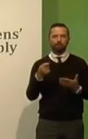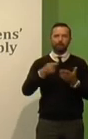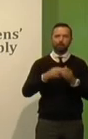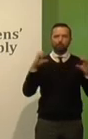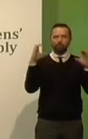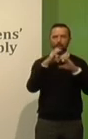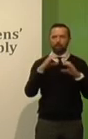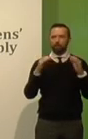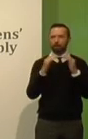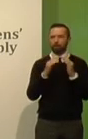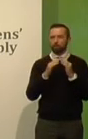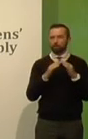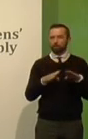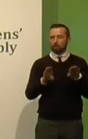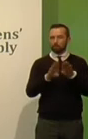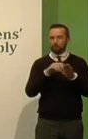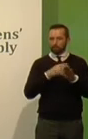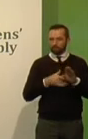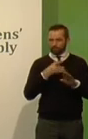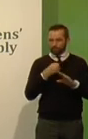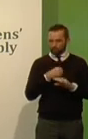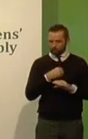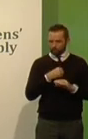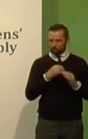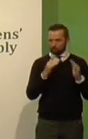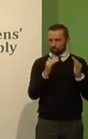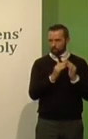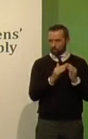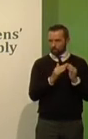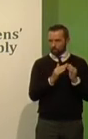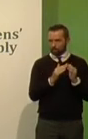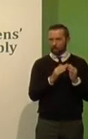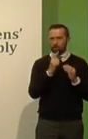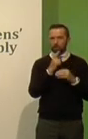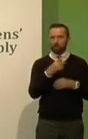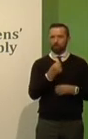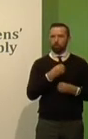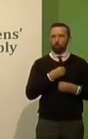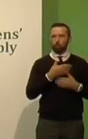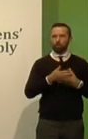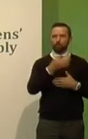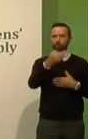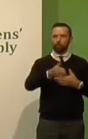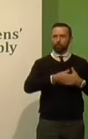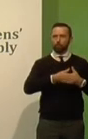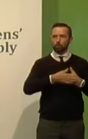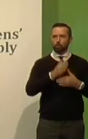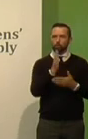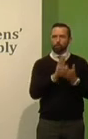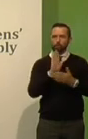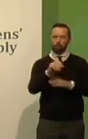housing, which are very similar to live in your own home, your own front door. So somebody actually has to